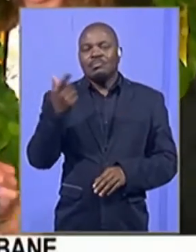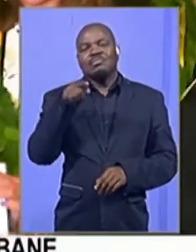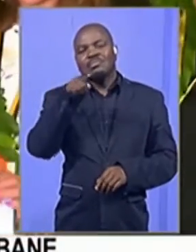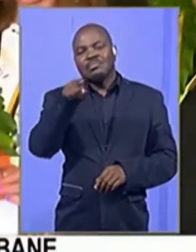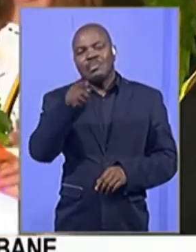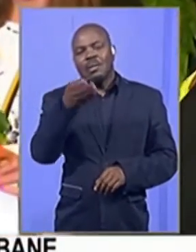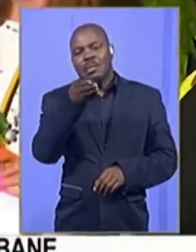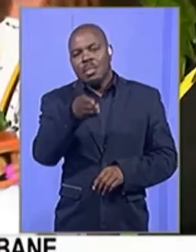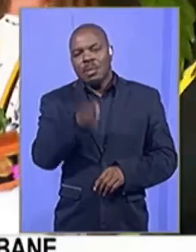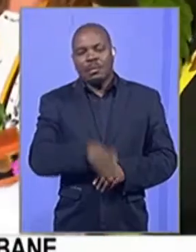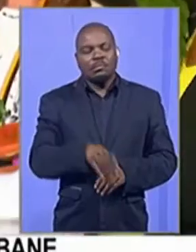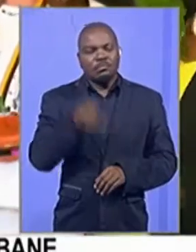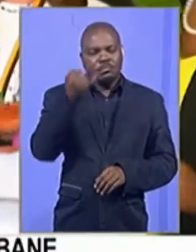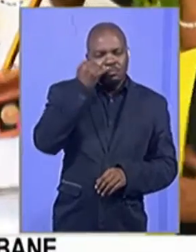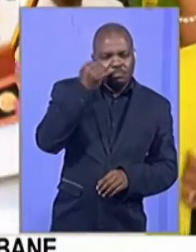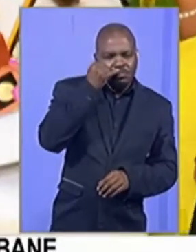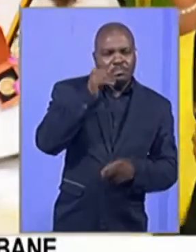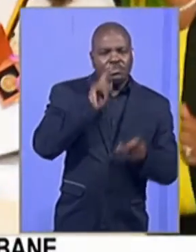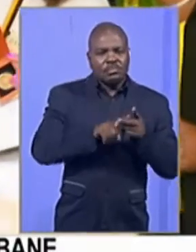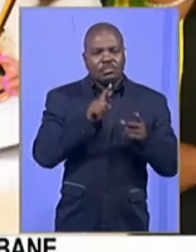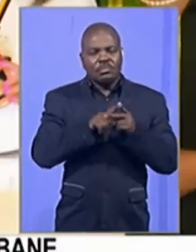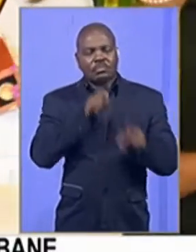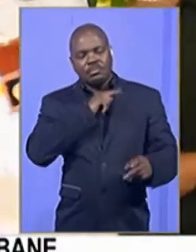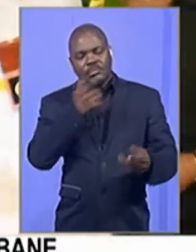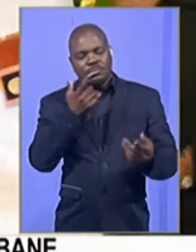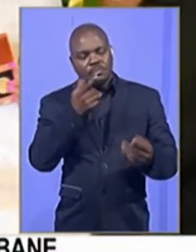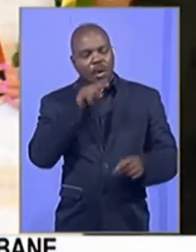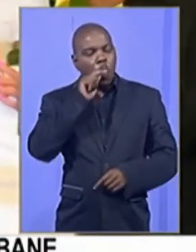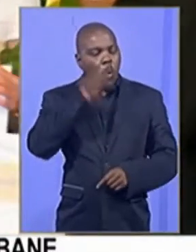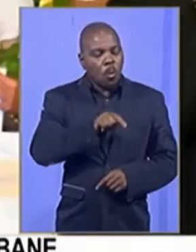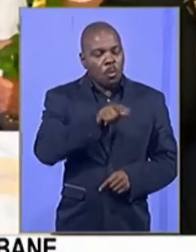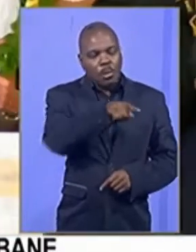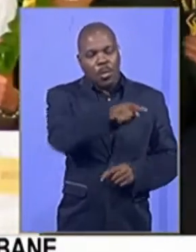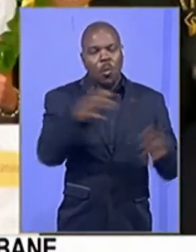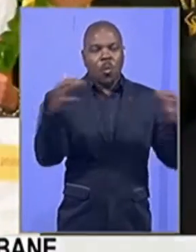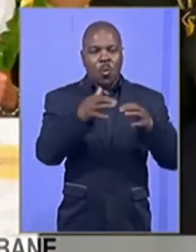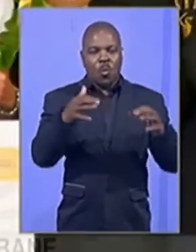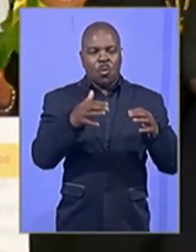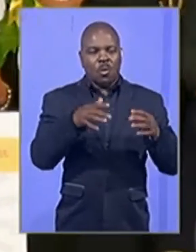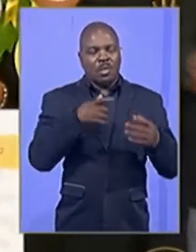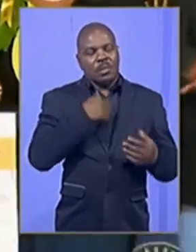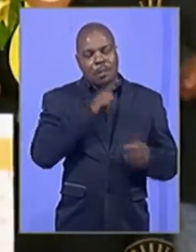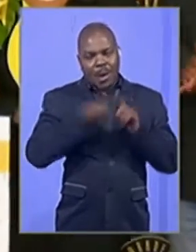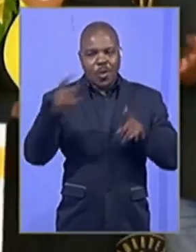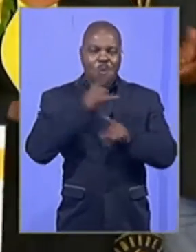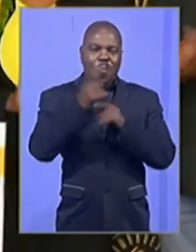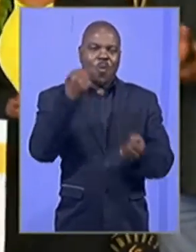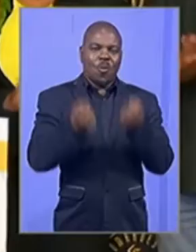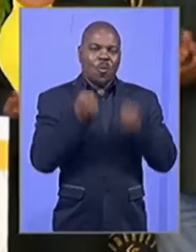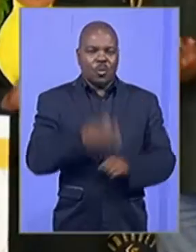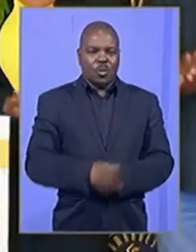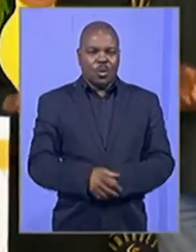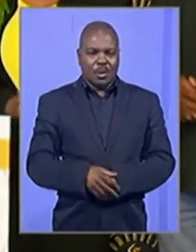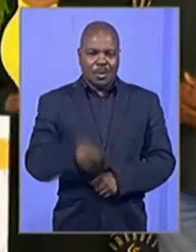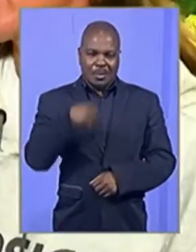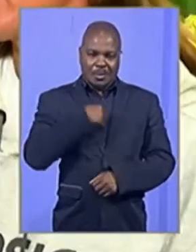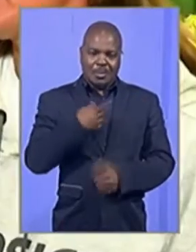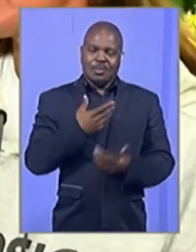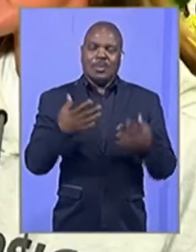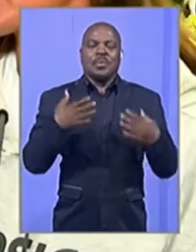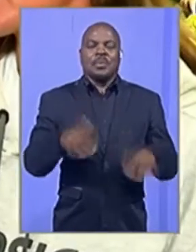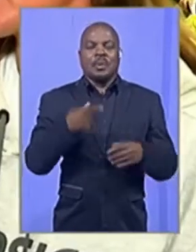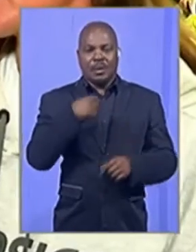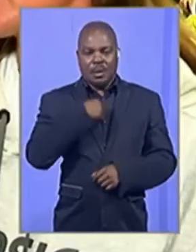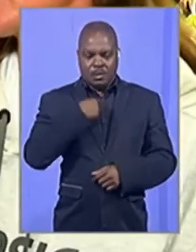tshebediso e mpe ya dithethefatsi le tlhaselo ya Ukraine. I was very upset from the very beginning, but my position is that I